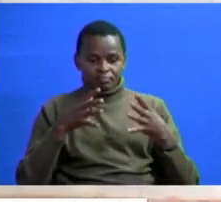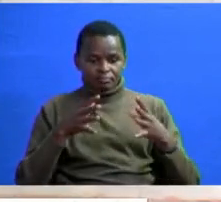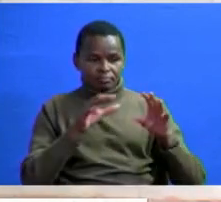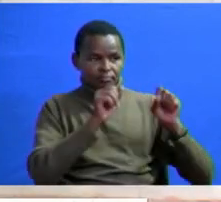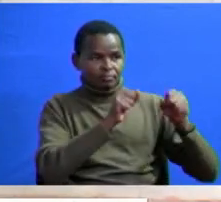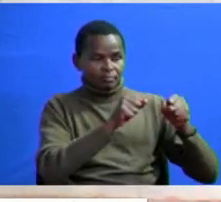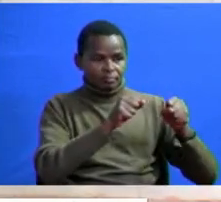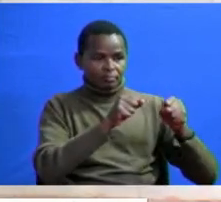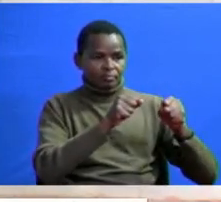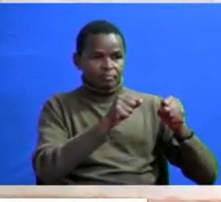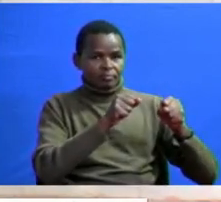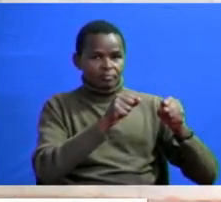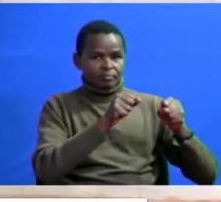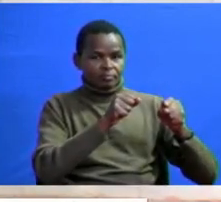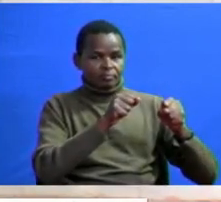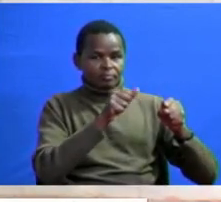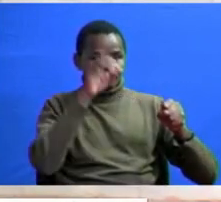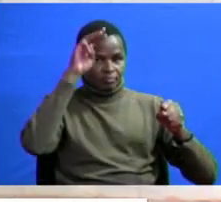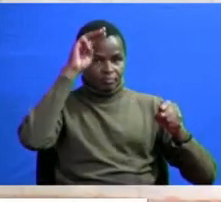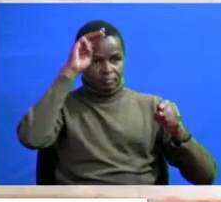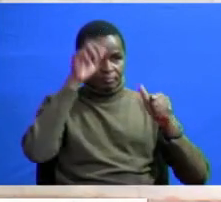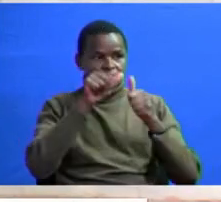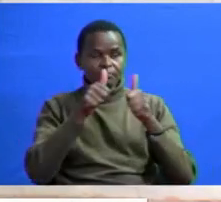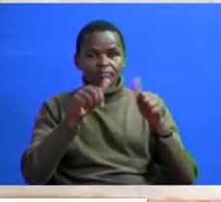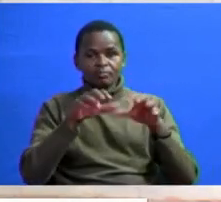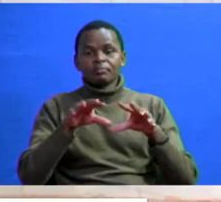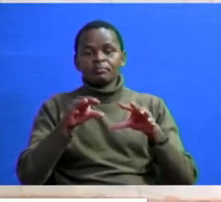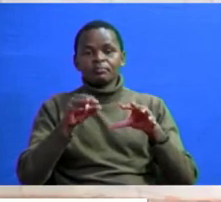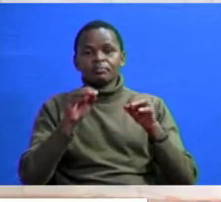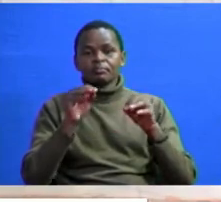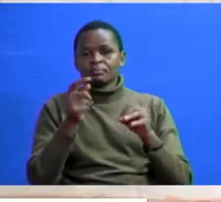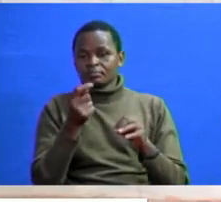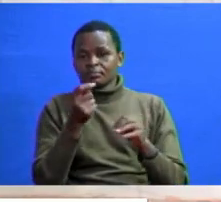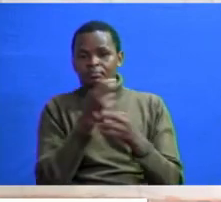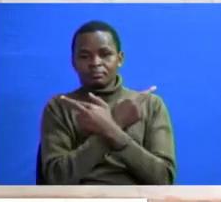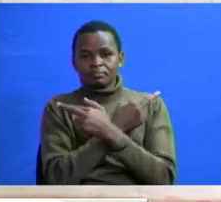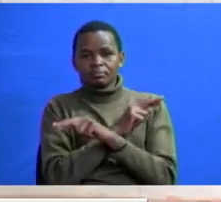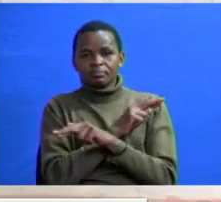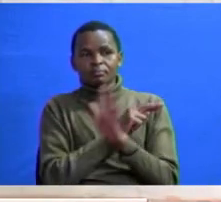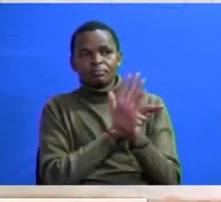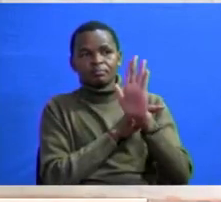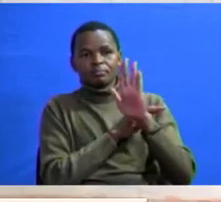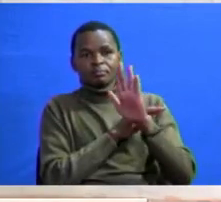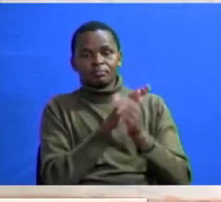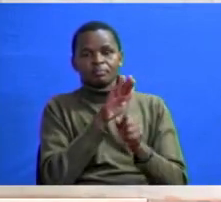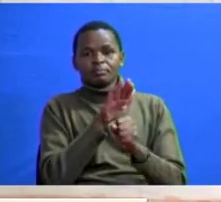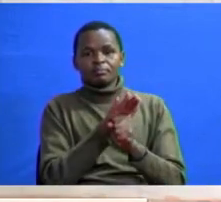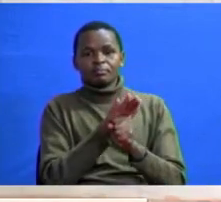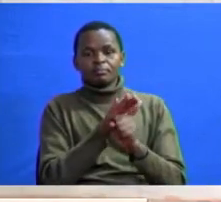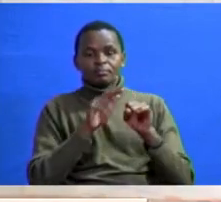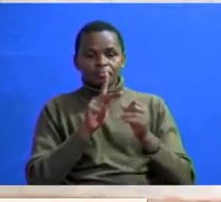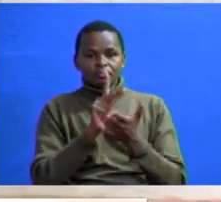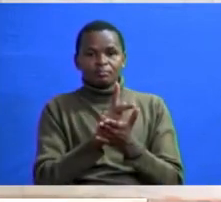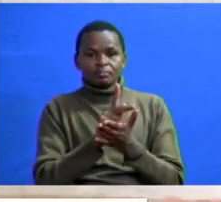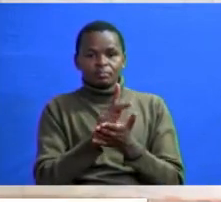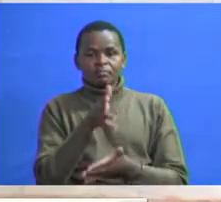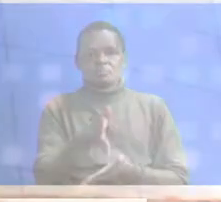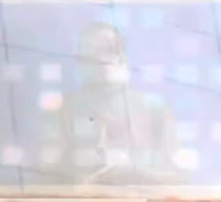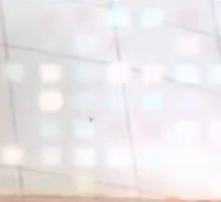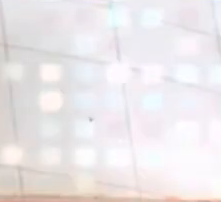possible are mentally fit. We'll now take a very slight break. We'll be coming back with more. Keep it here.